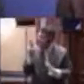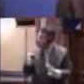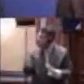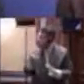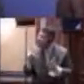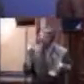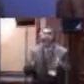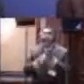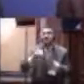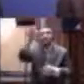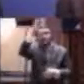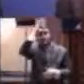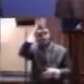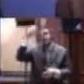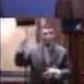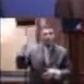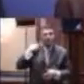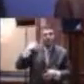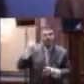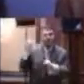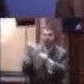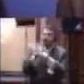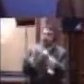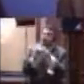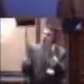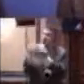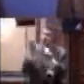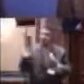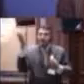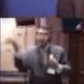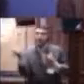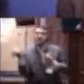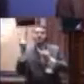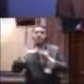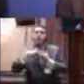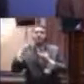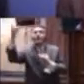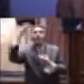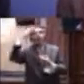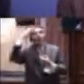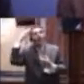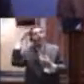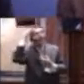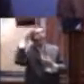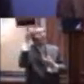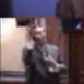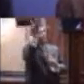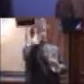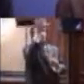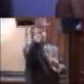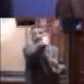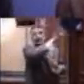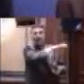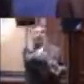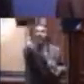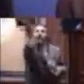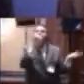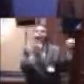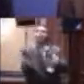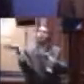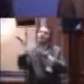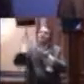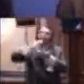How can we make use of experience of other countries that have actually built these institutions on